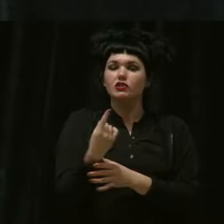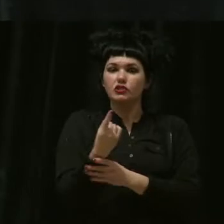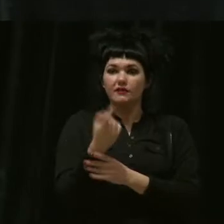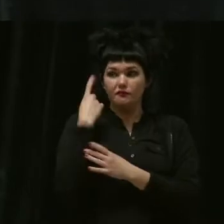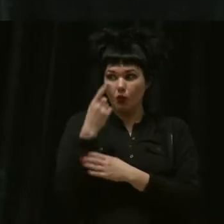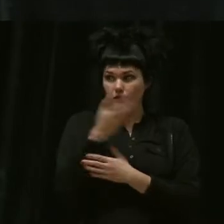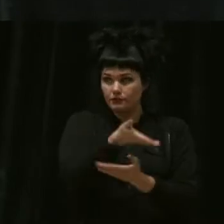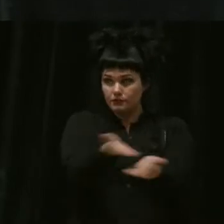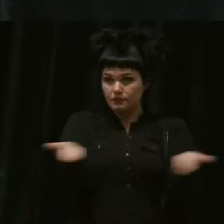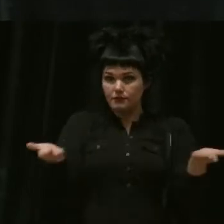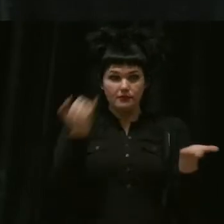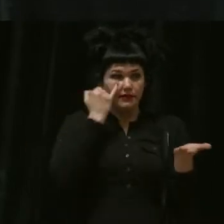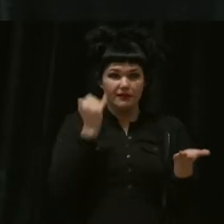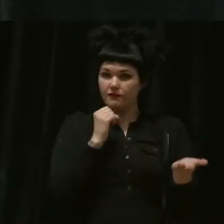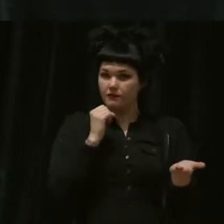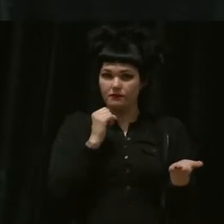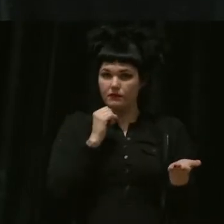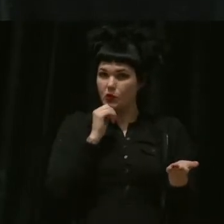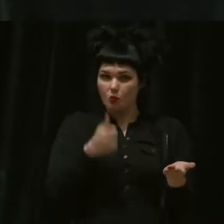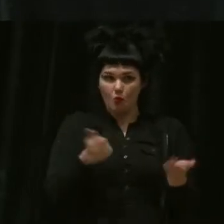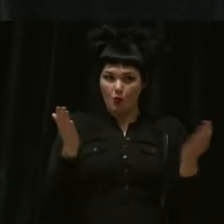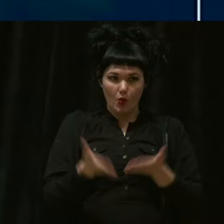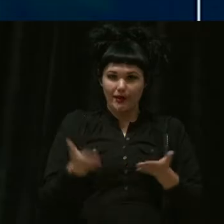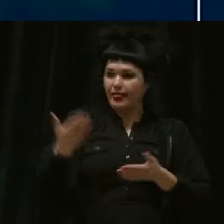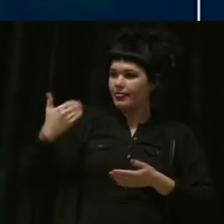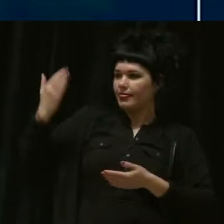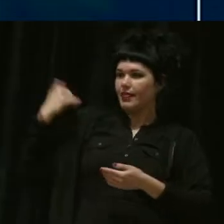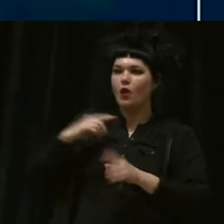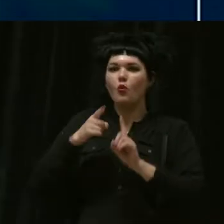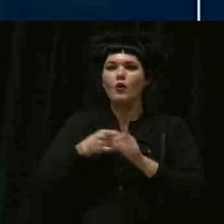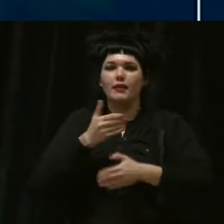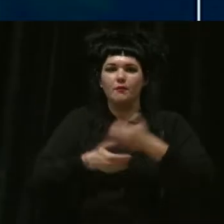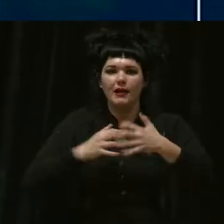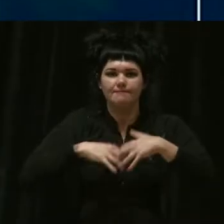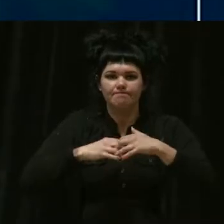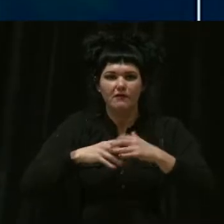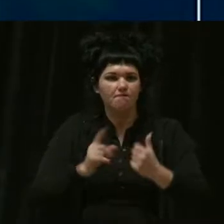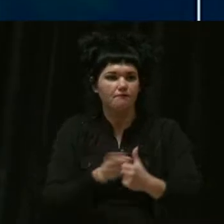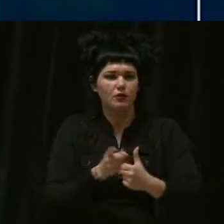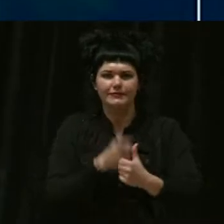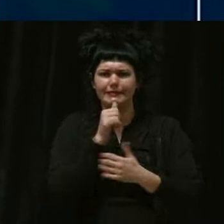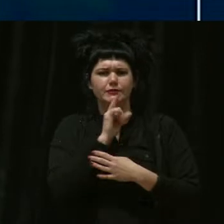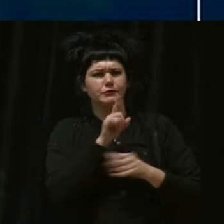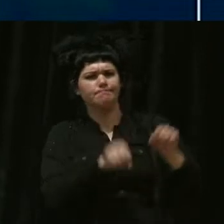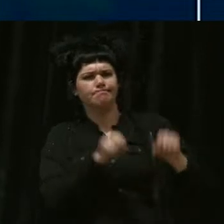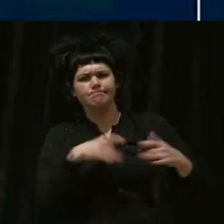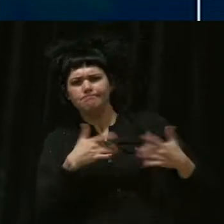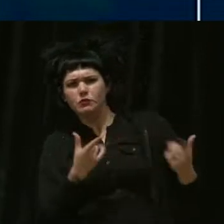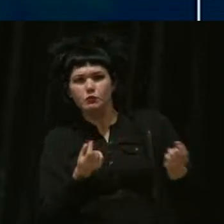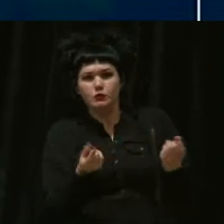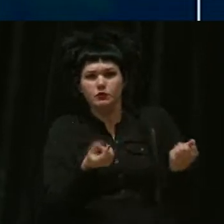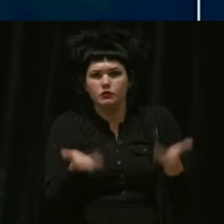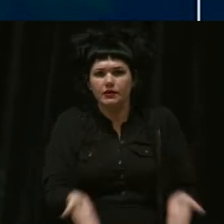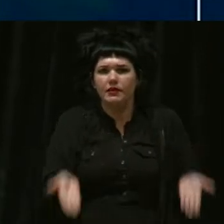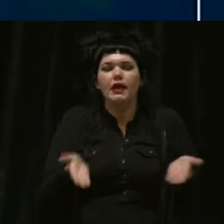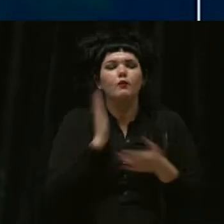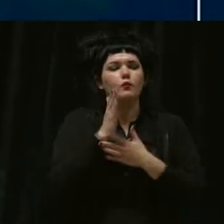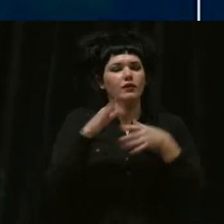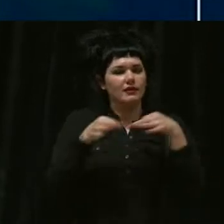for those of you who weren't here at the beginning of the process or not really sure what we're doing, let me give you a brief